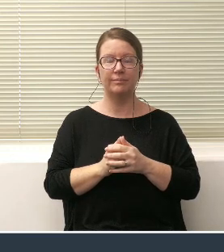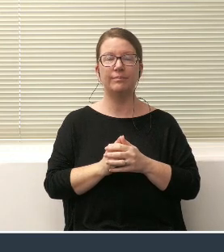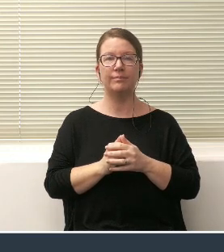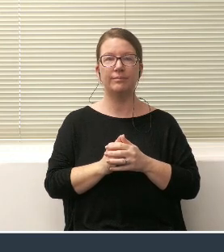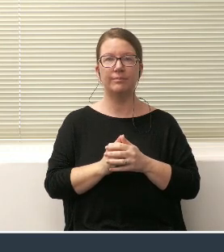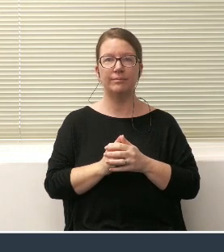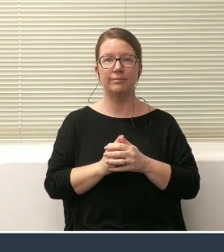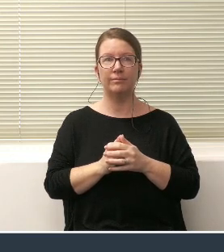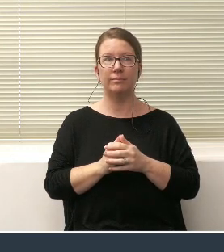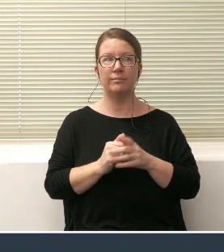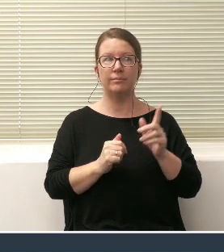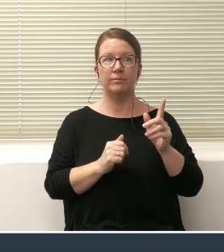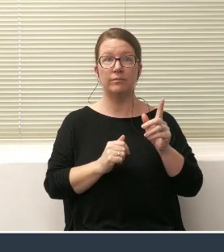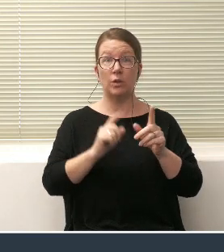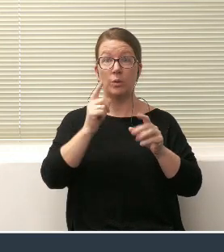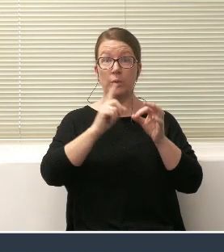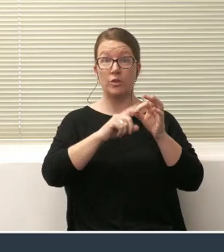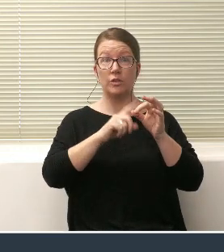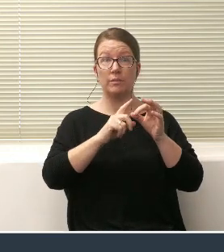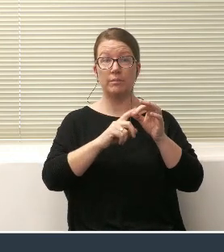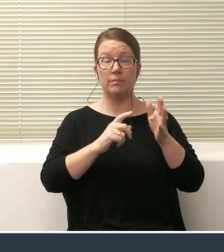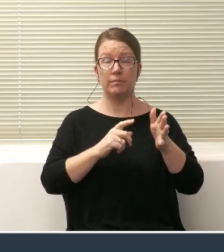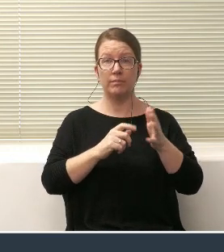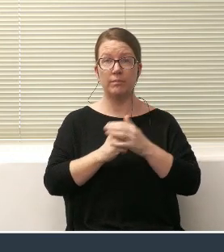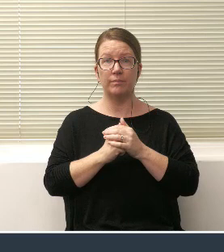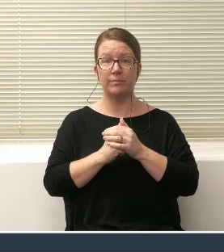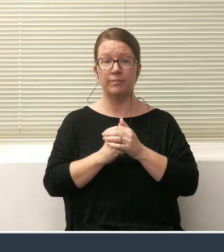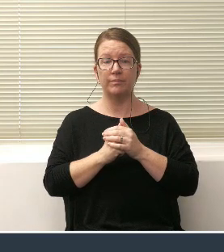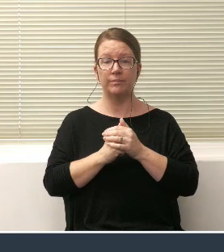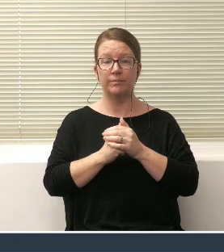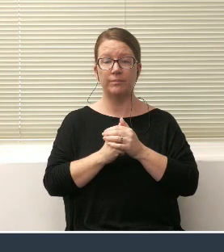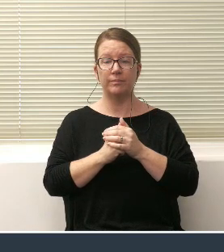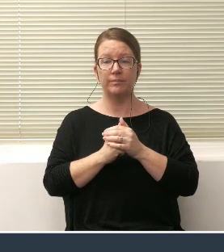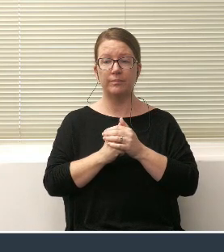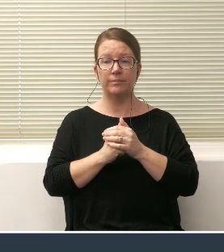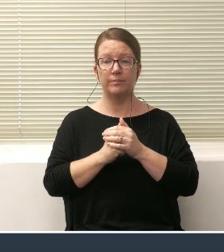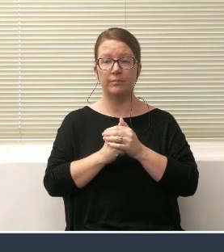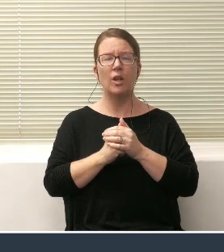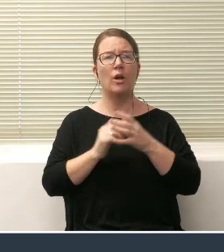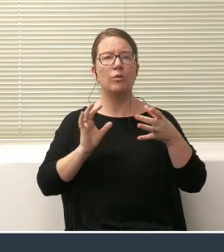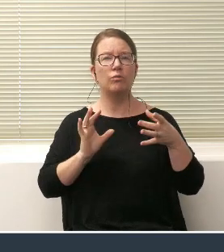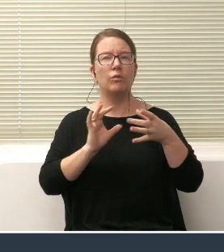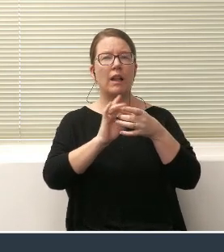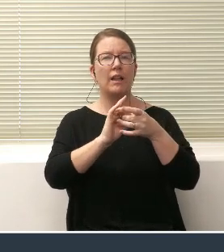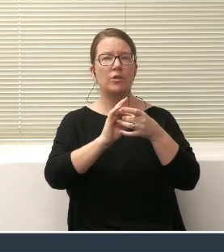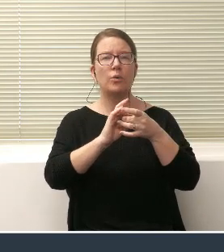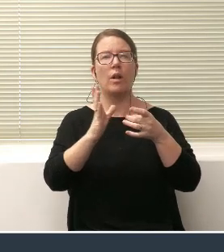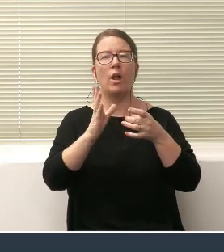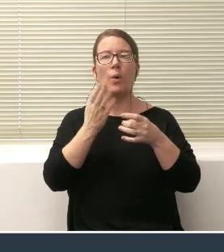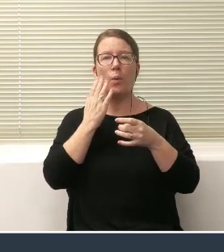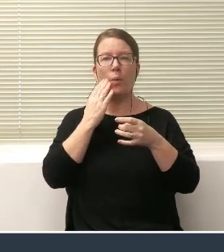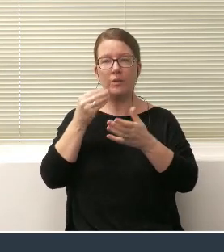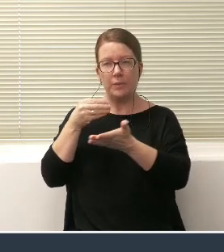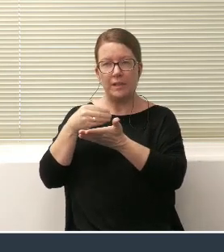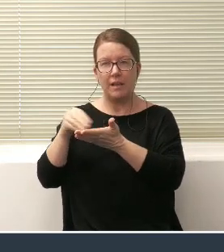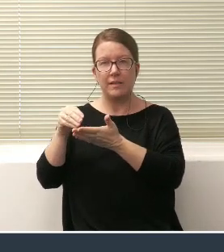So a question, Councillor Crystal? Yep. Through the chair, just in relation to divesting the